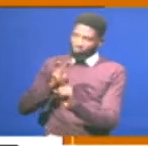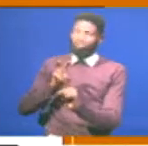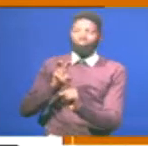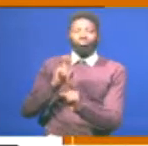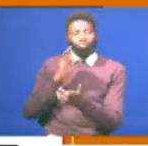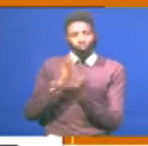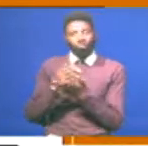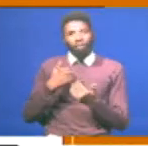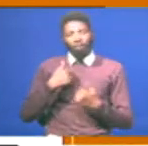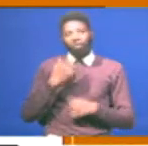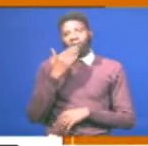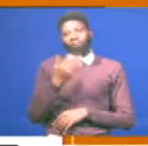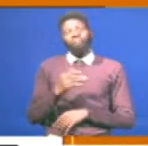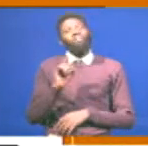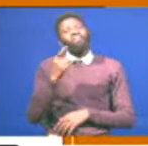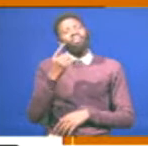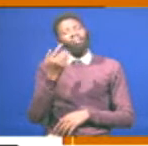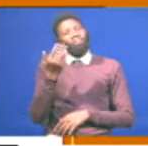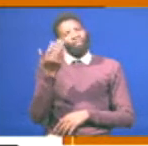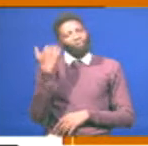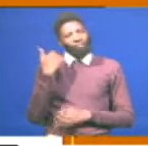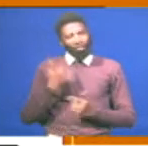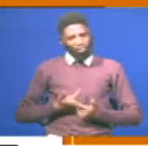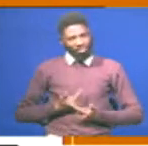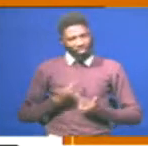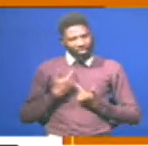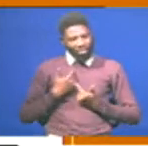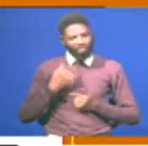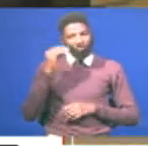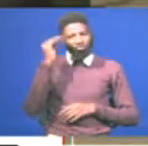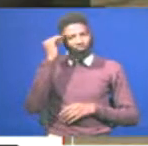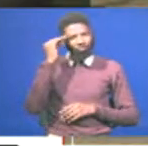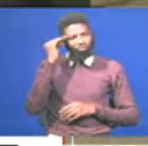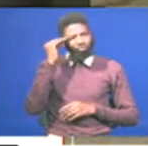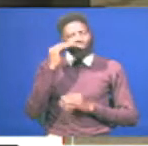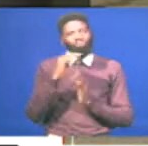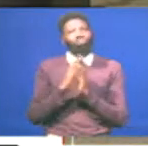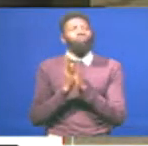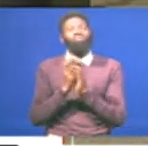it. Let's start off with your early life and education. Right.